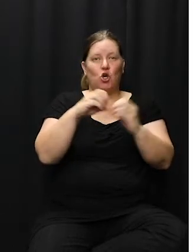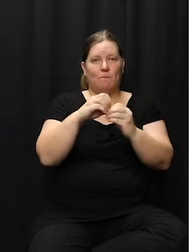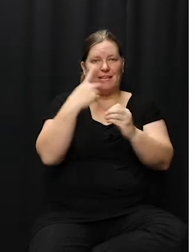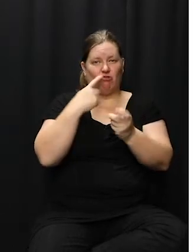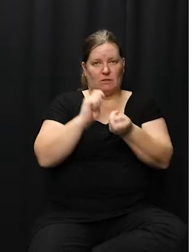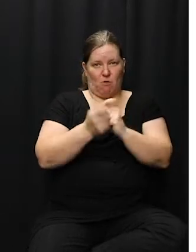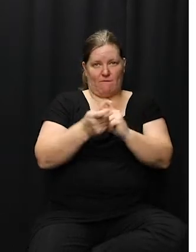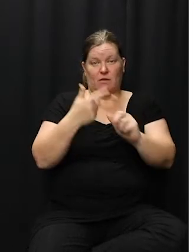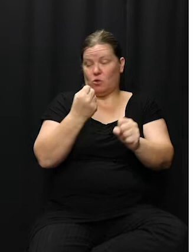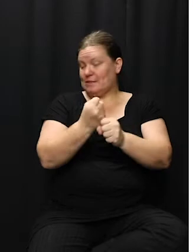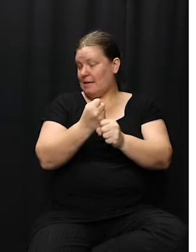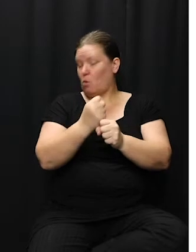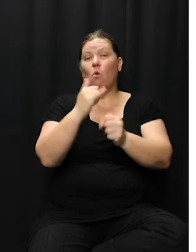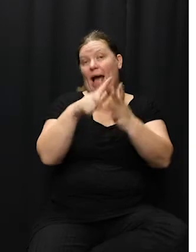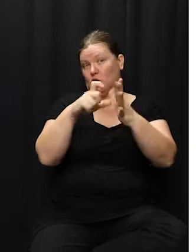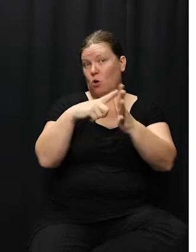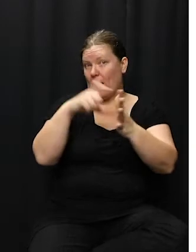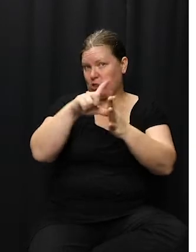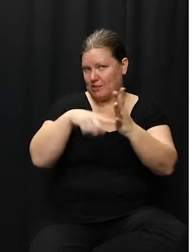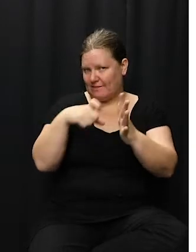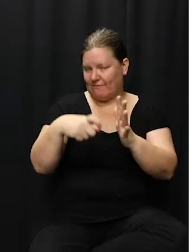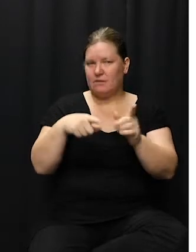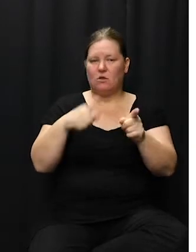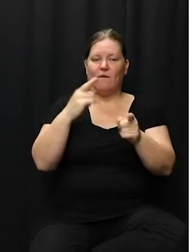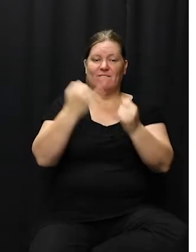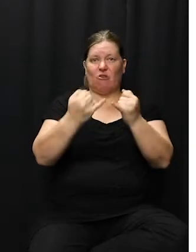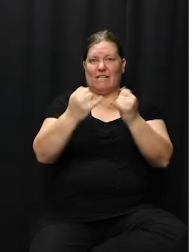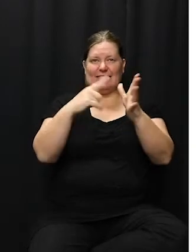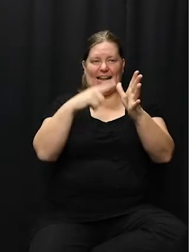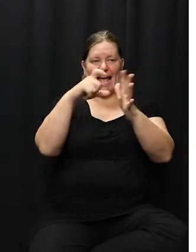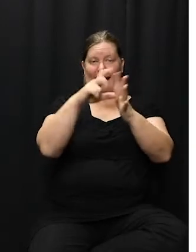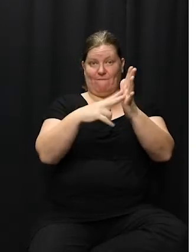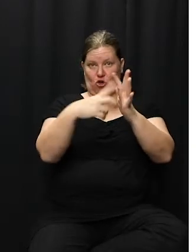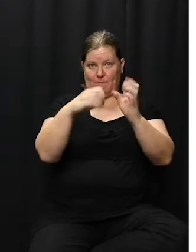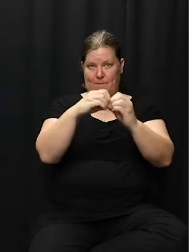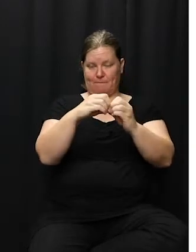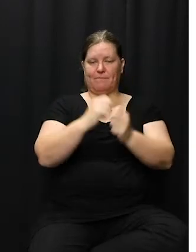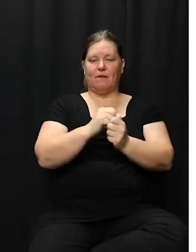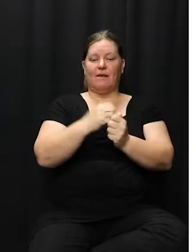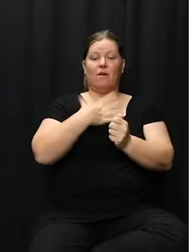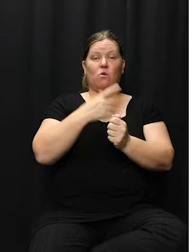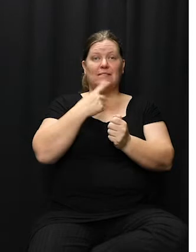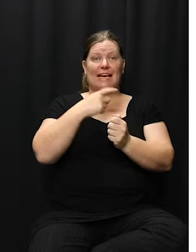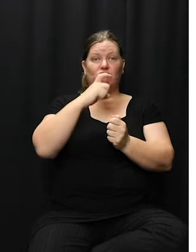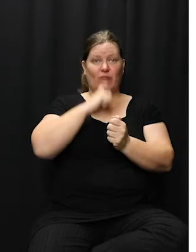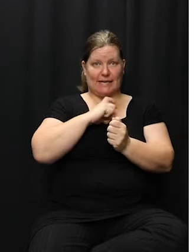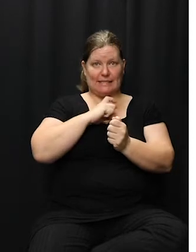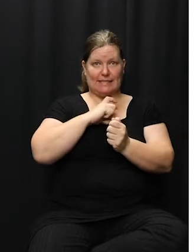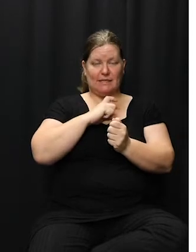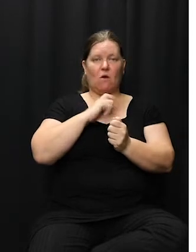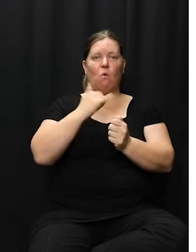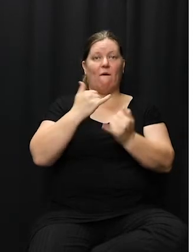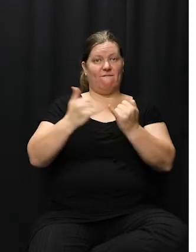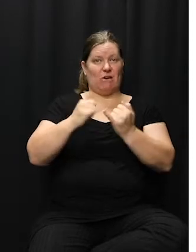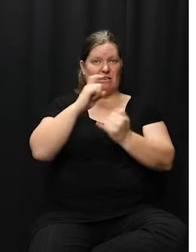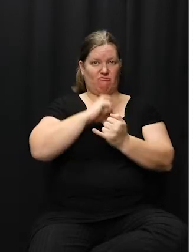So they usually show the intensity of a verb or an adjective. They show that intensity by changing